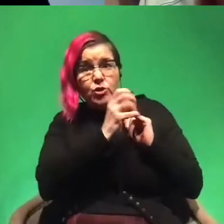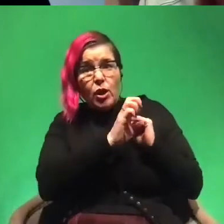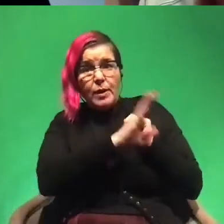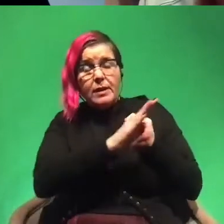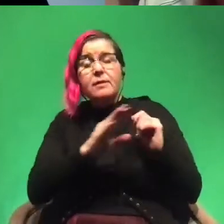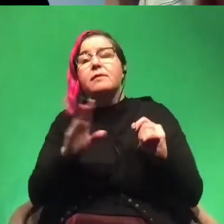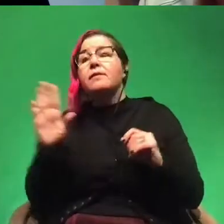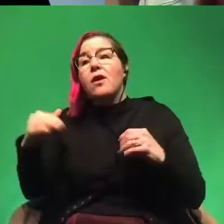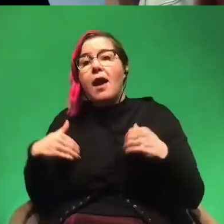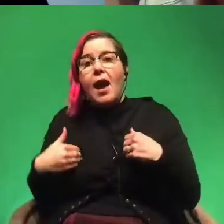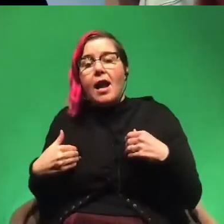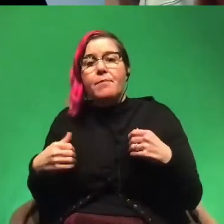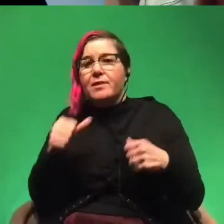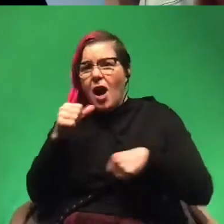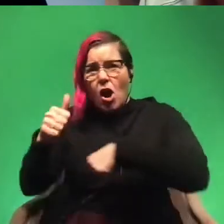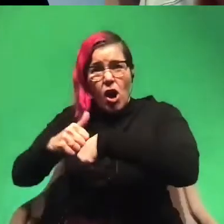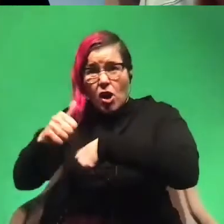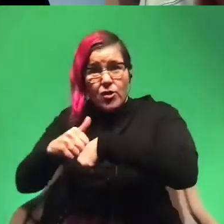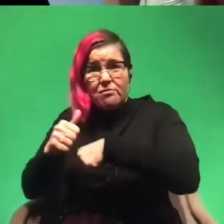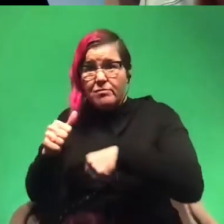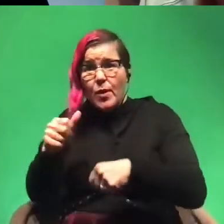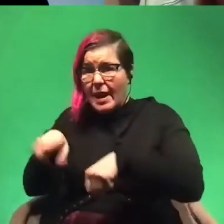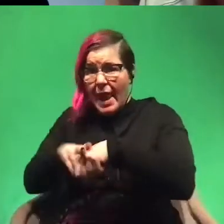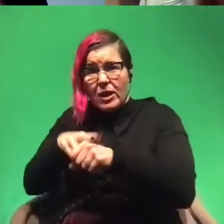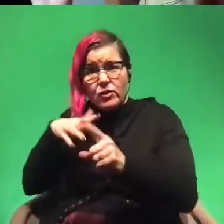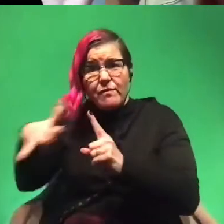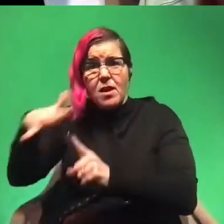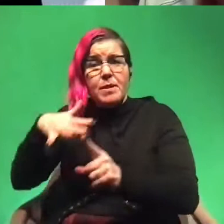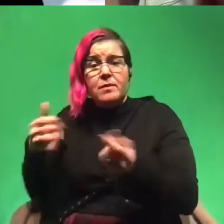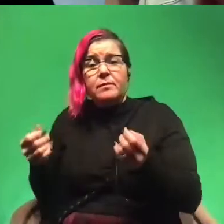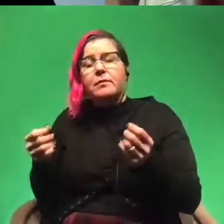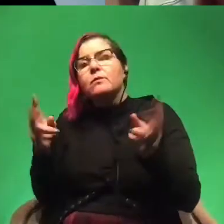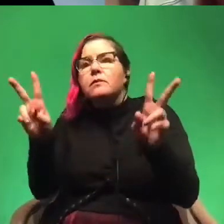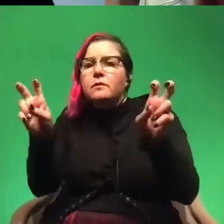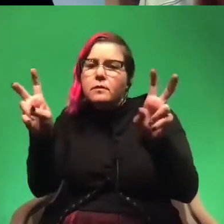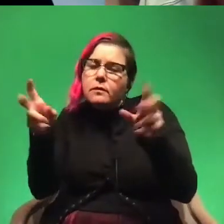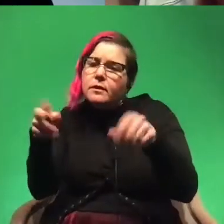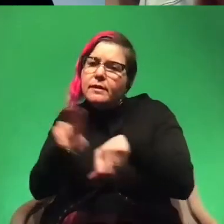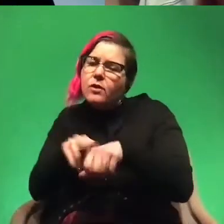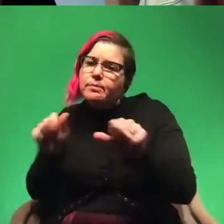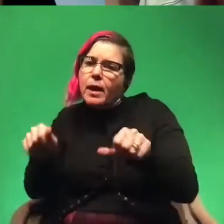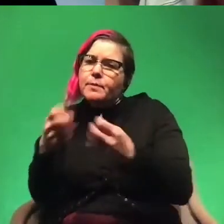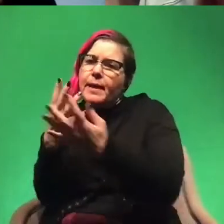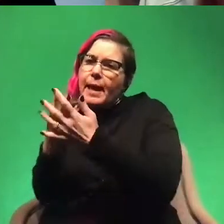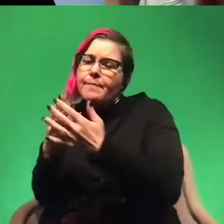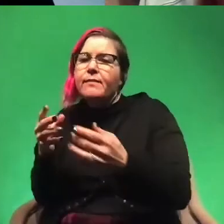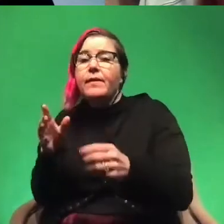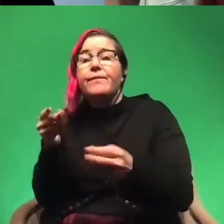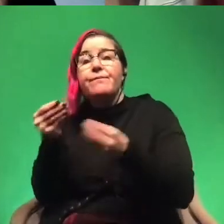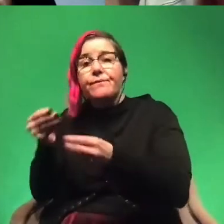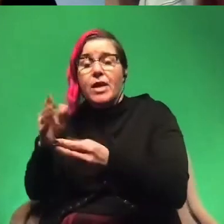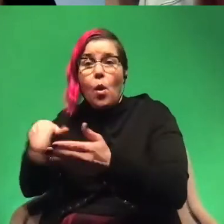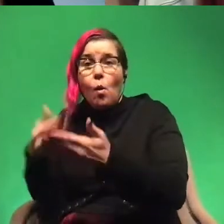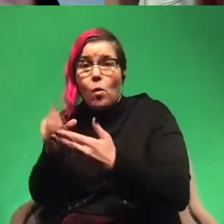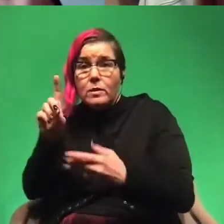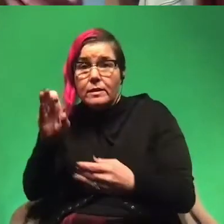animals are not on concrete. They are in completely natural environments, as natural as can be in captivity, obviously. They're fed whole diets. There is very